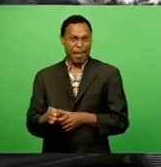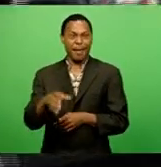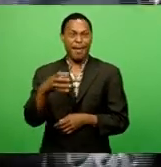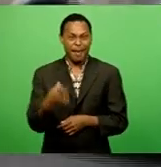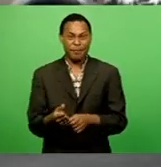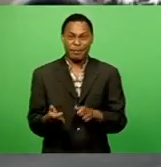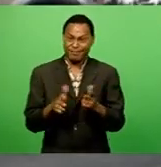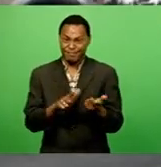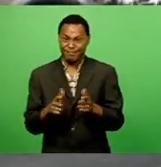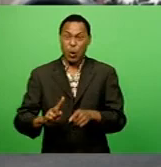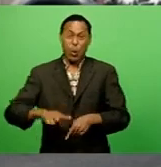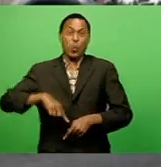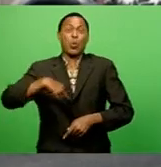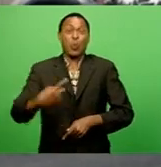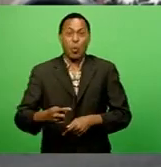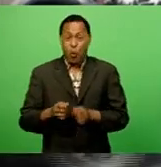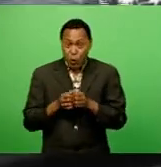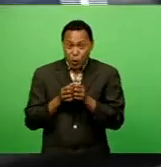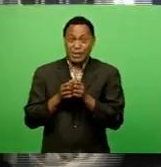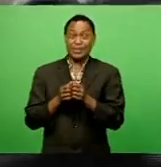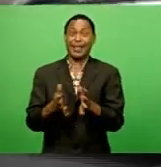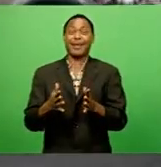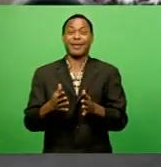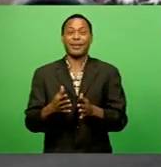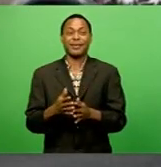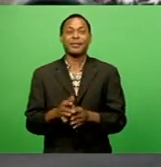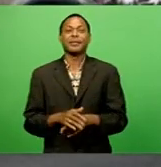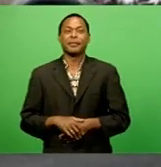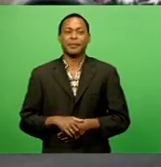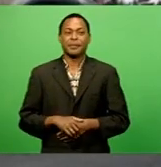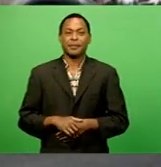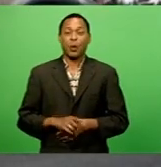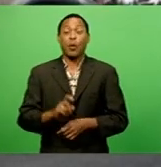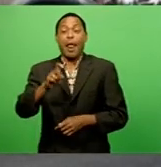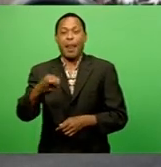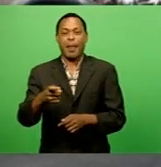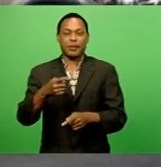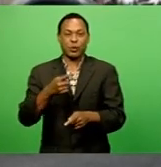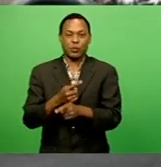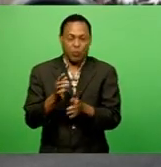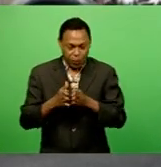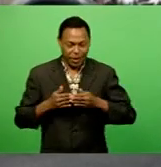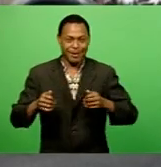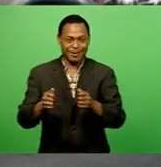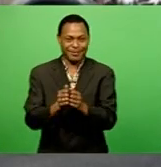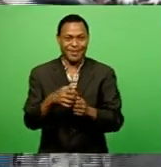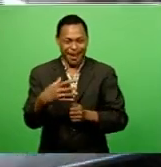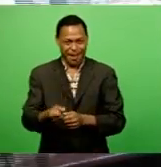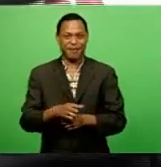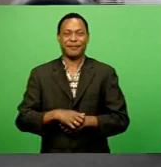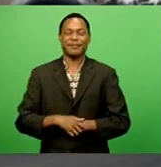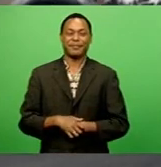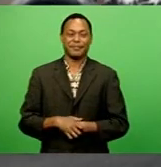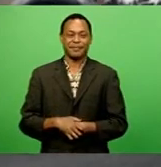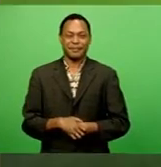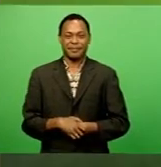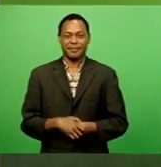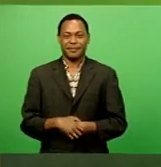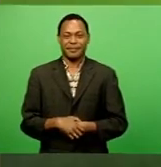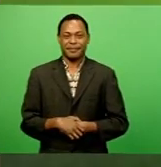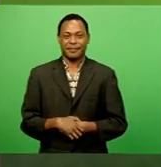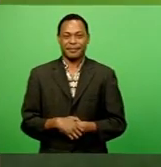series tomorrow will also feature in the Uprising Sevens next weekend. Venina Rakautonga, FBC